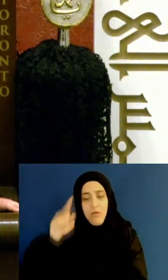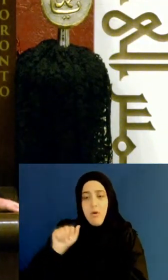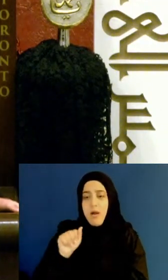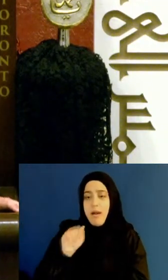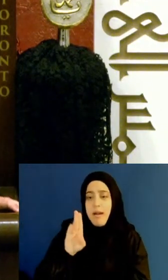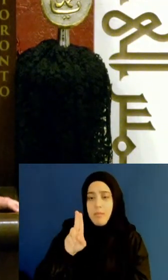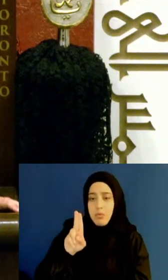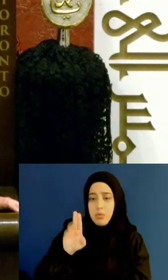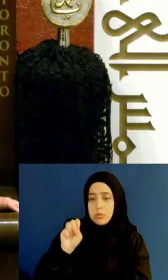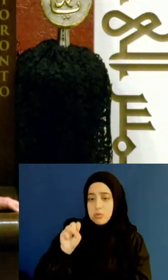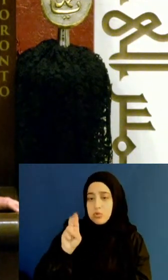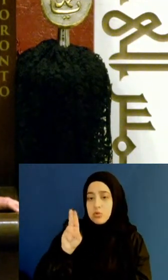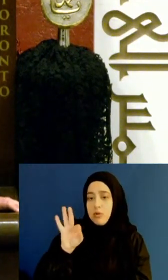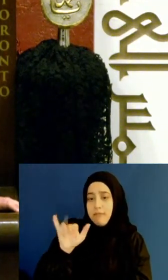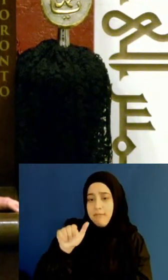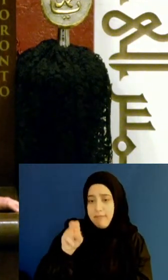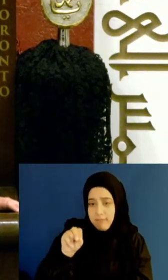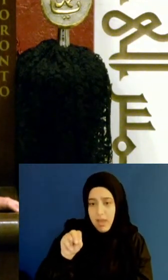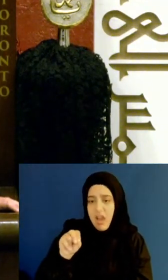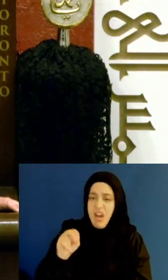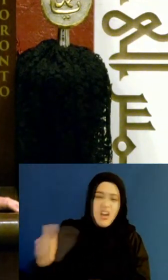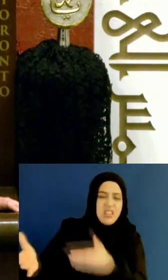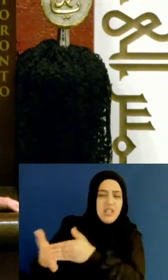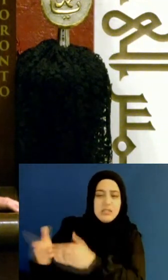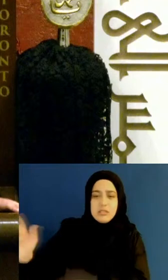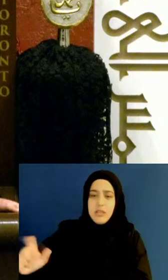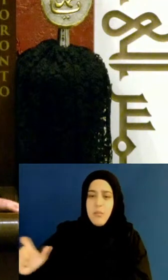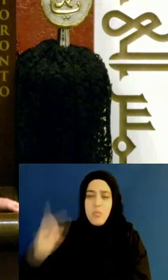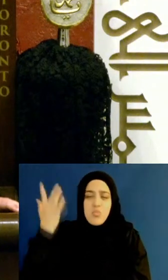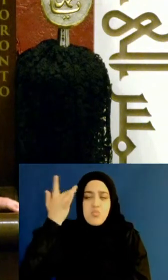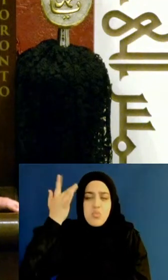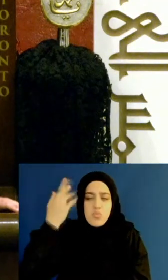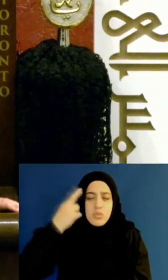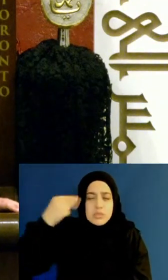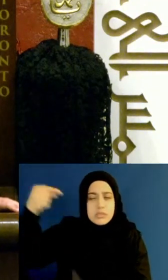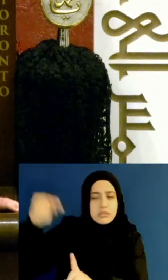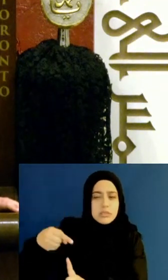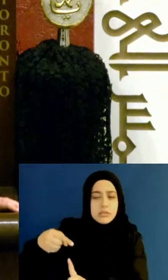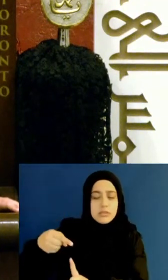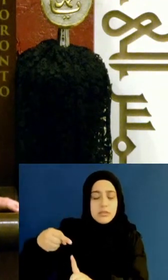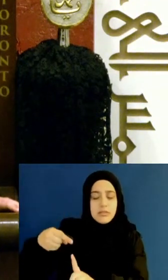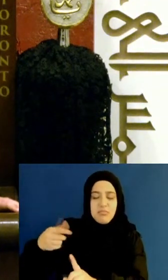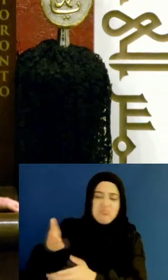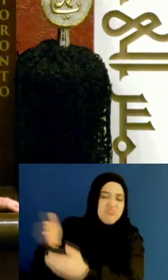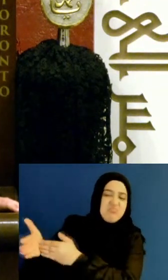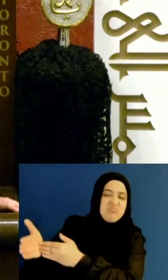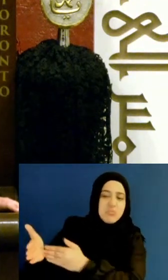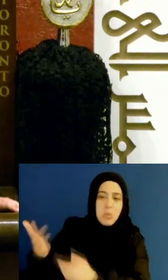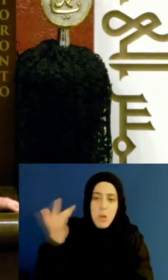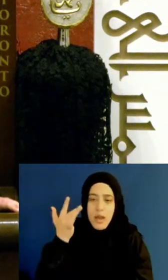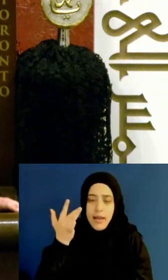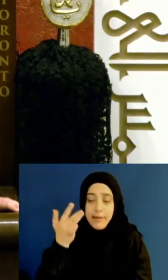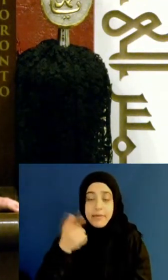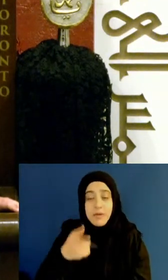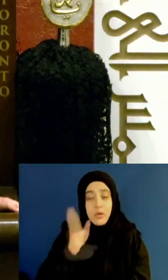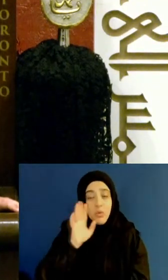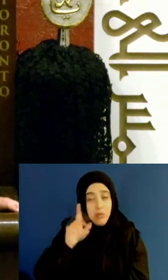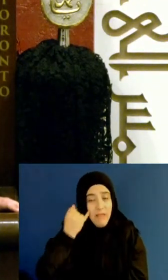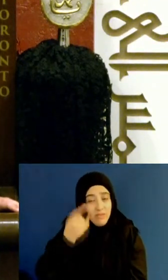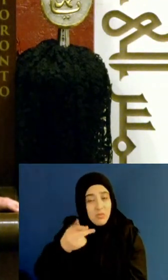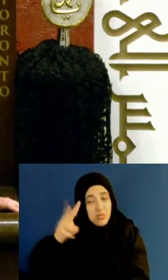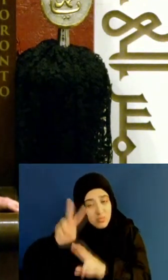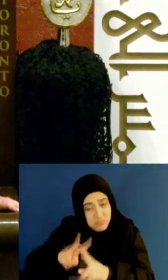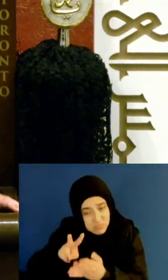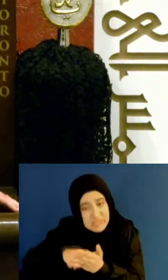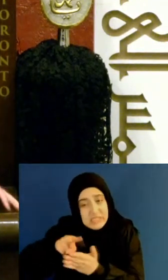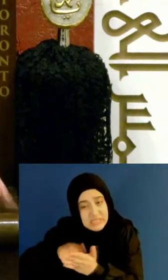towards Islam during the Meccan period. If you were to read through early Meccan history, when Rasulullah came with the